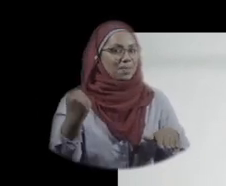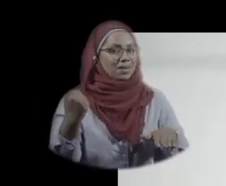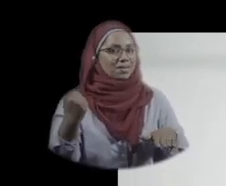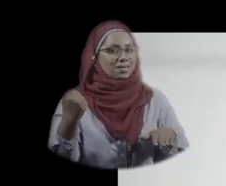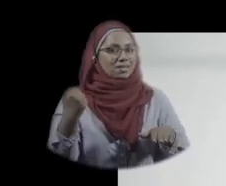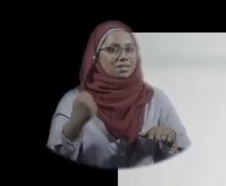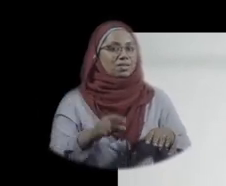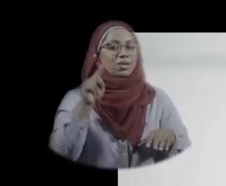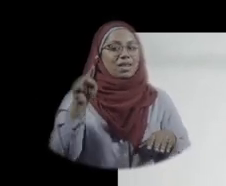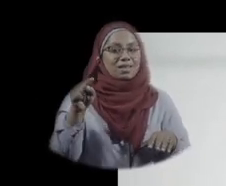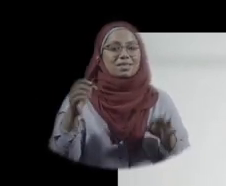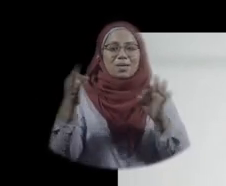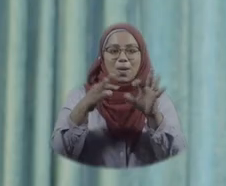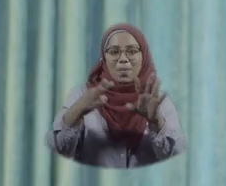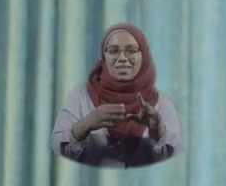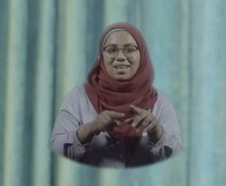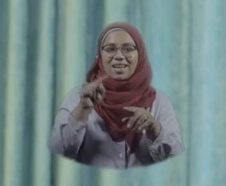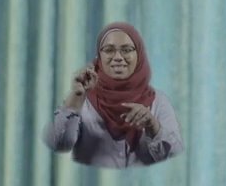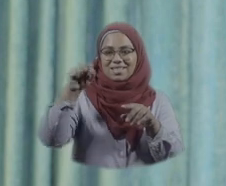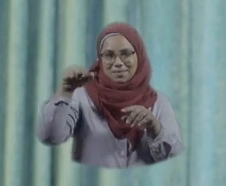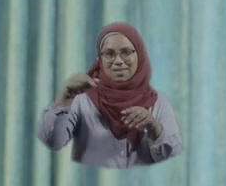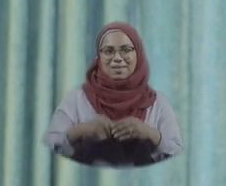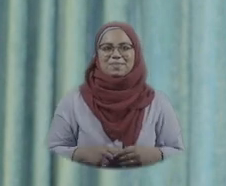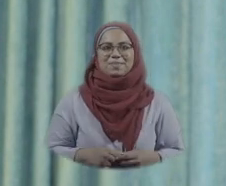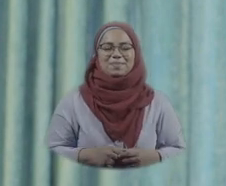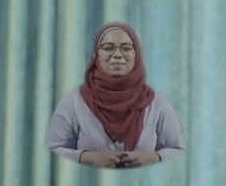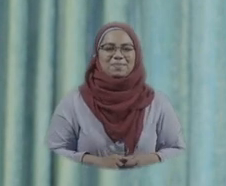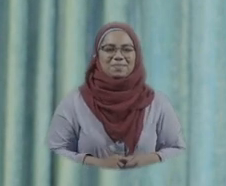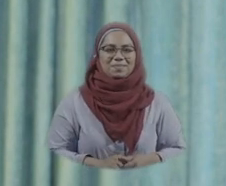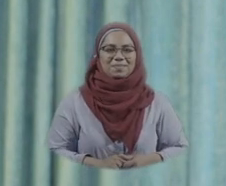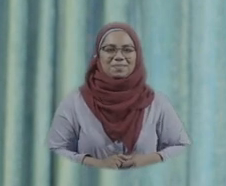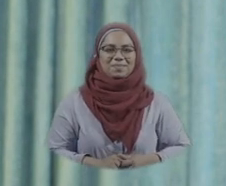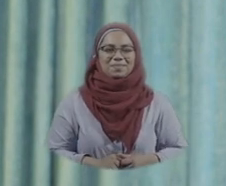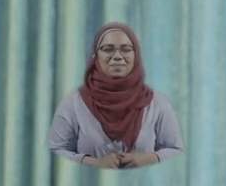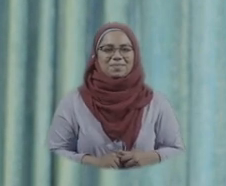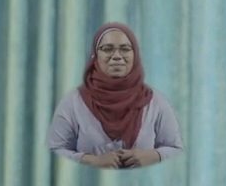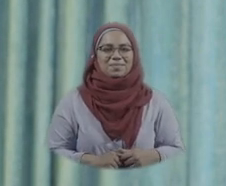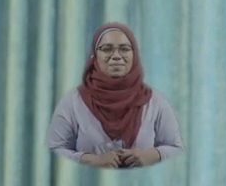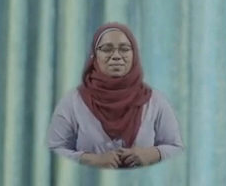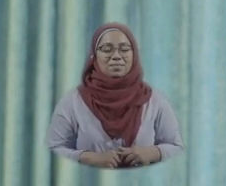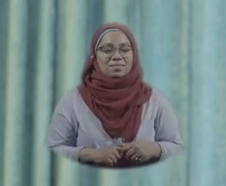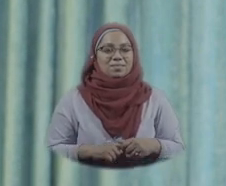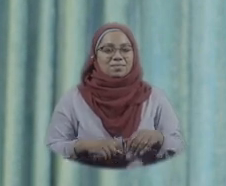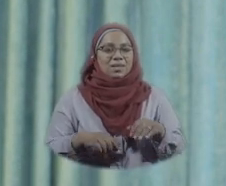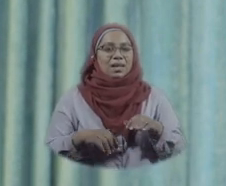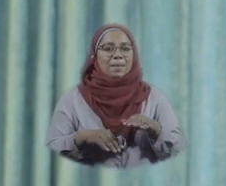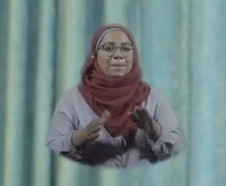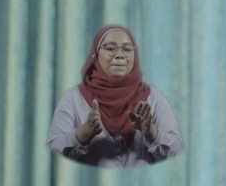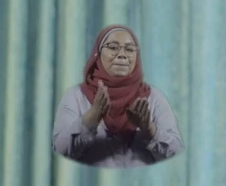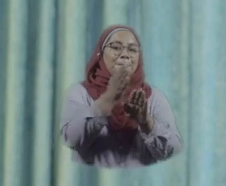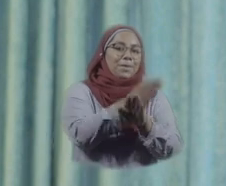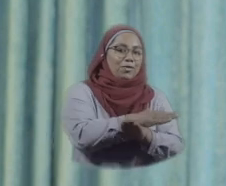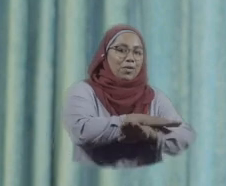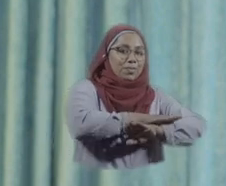to like, comment, and subscribe if you haven't already. Well, ekko view muga kure